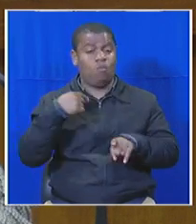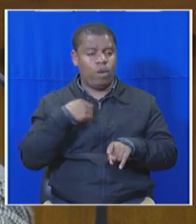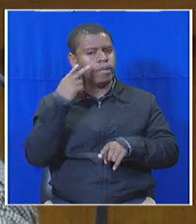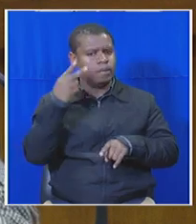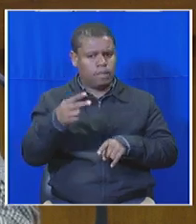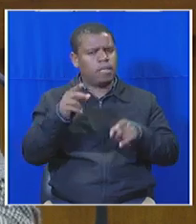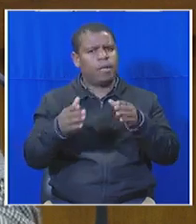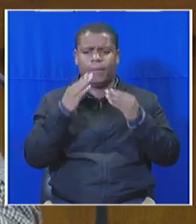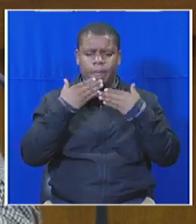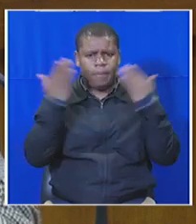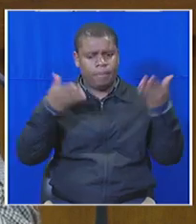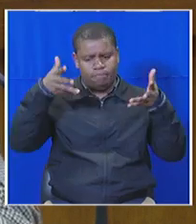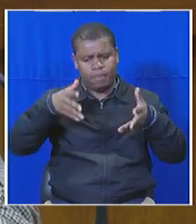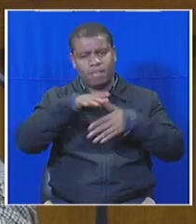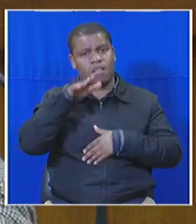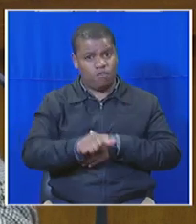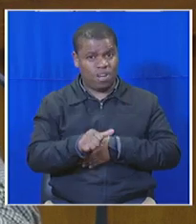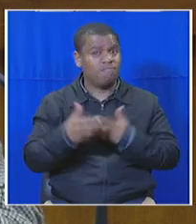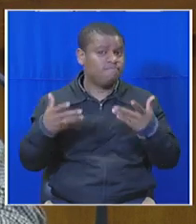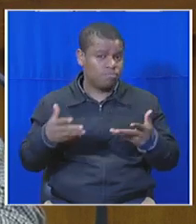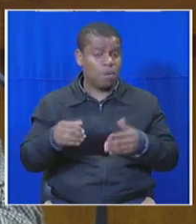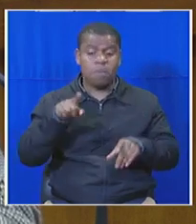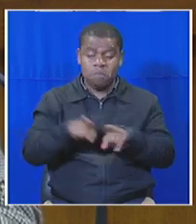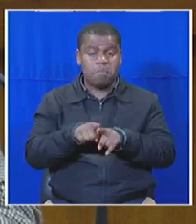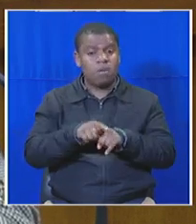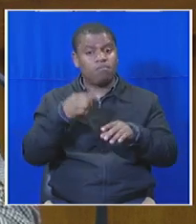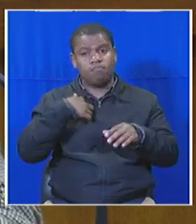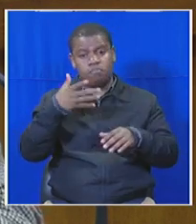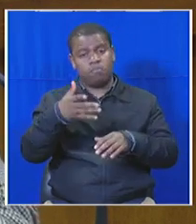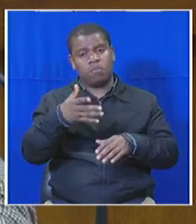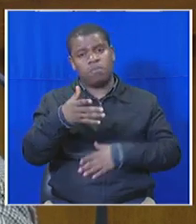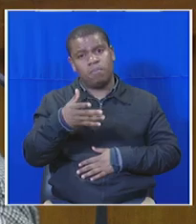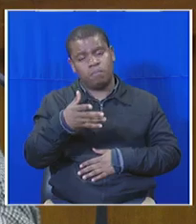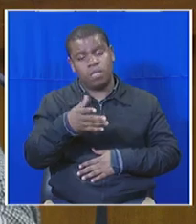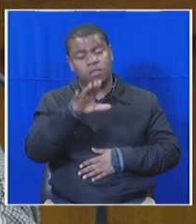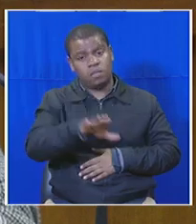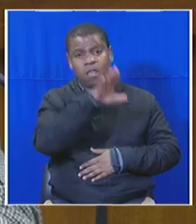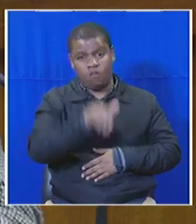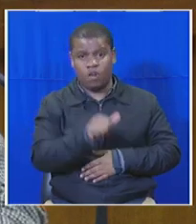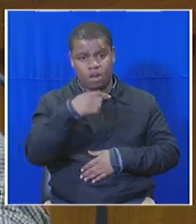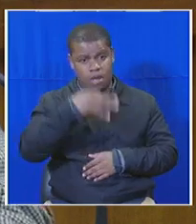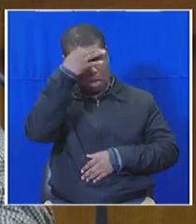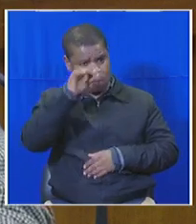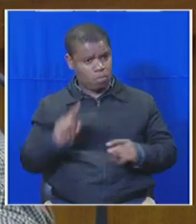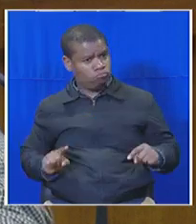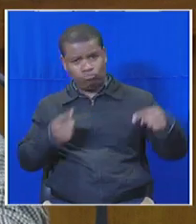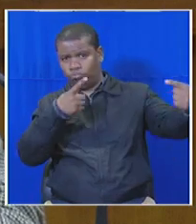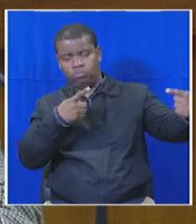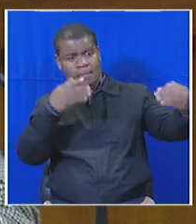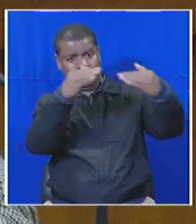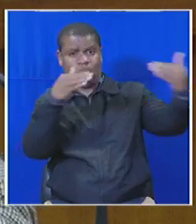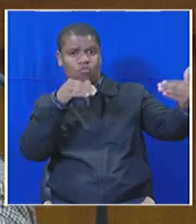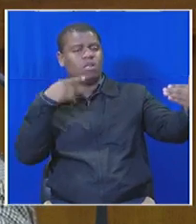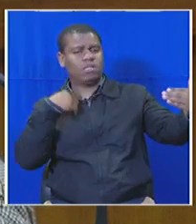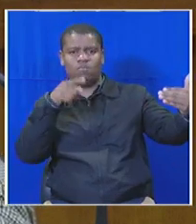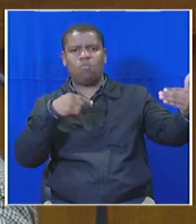South Africa. This is undoubtedly an attack on the very heart of the South African state and democracy. This must